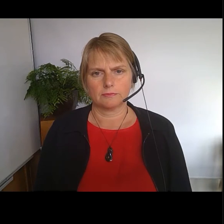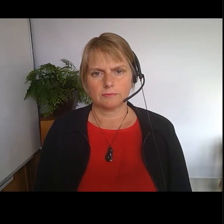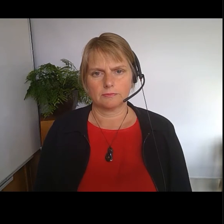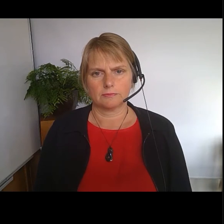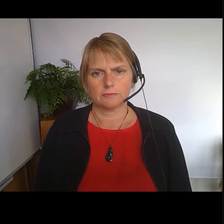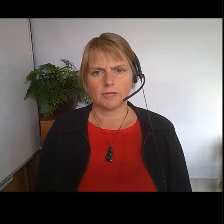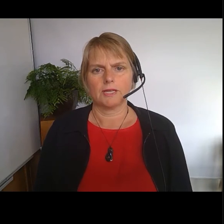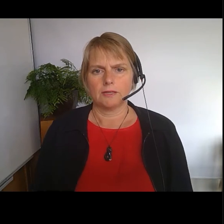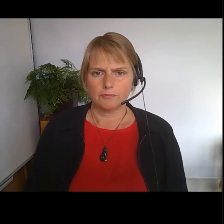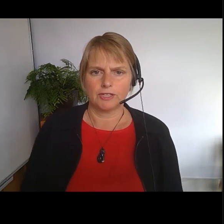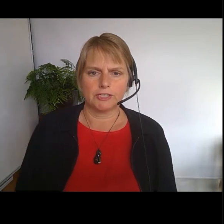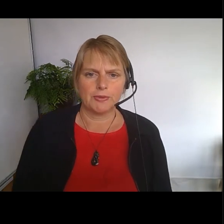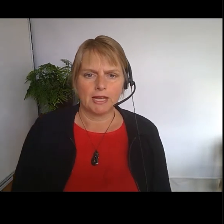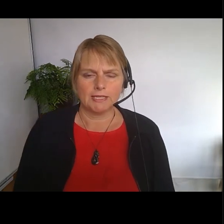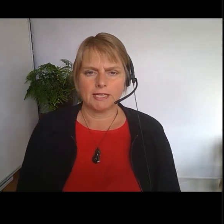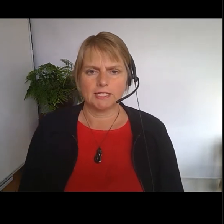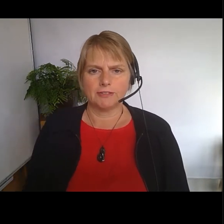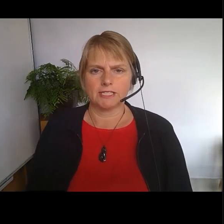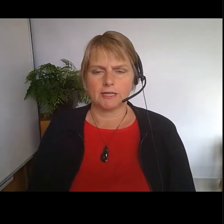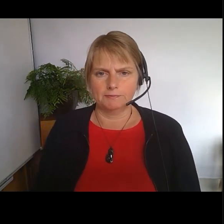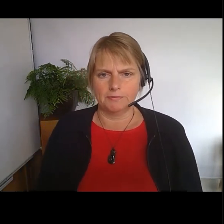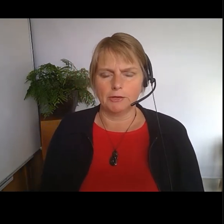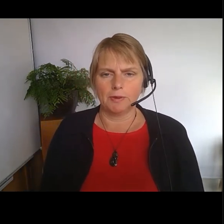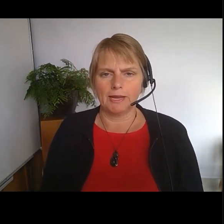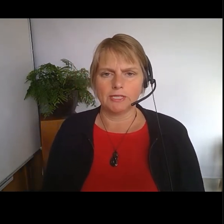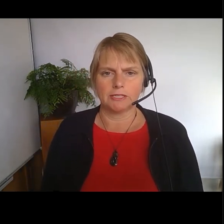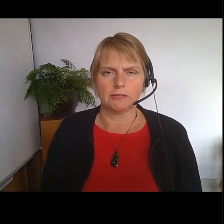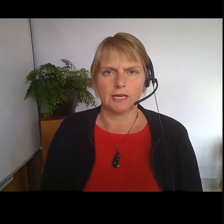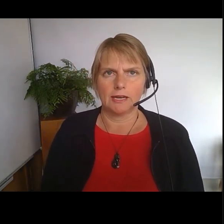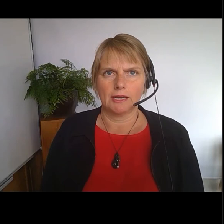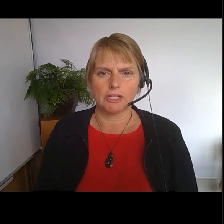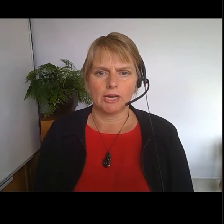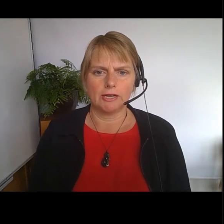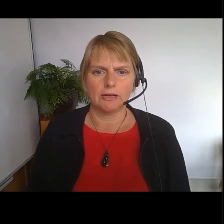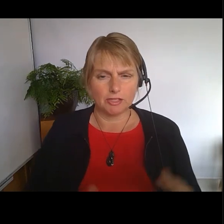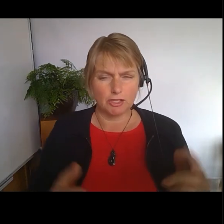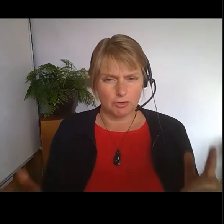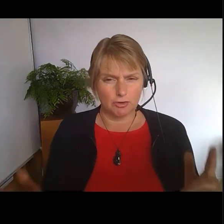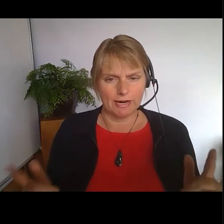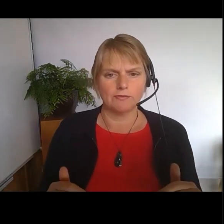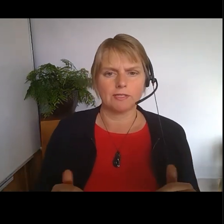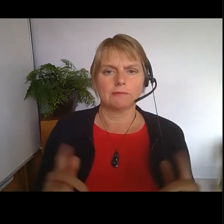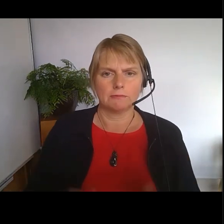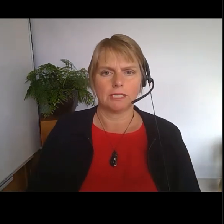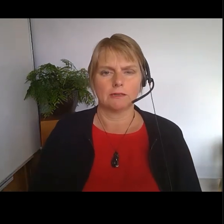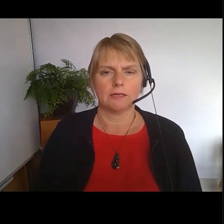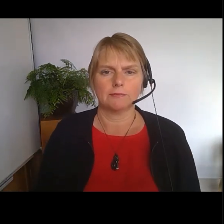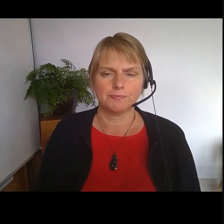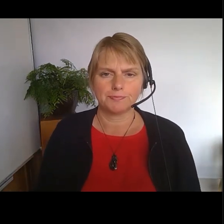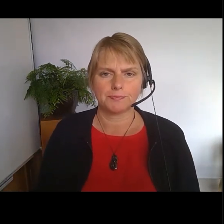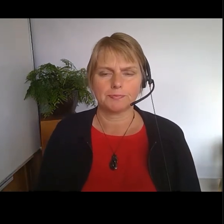on that as well. Very good. Let's take a different annual plan question now, Diane, not about the trade-offs,